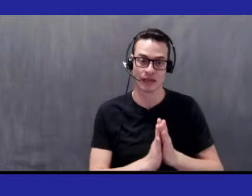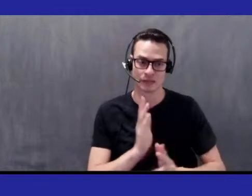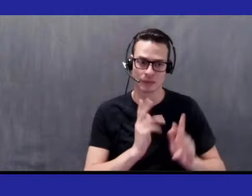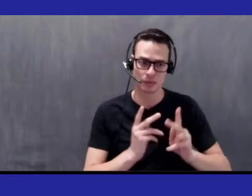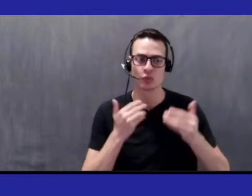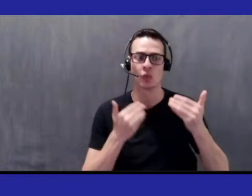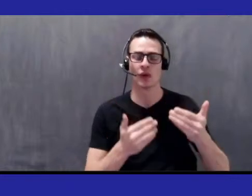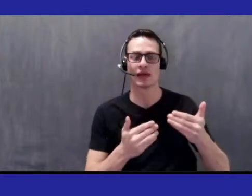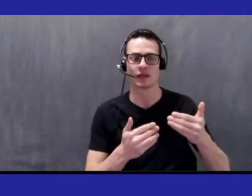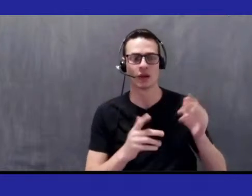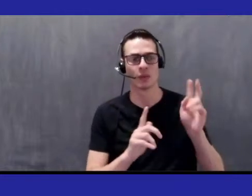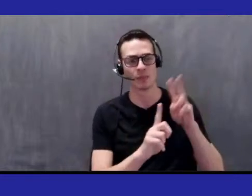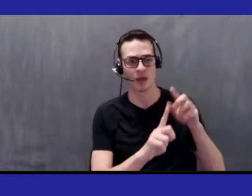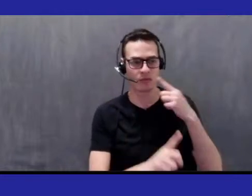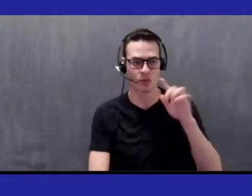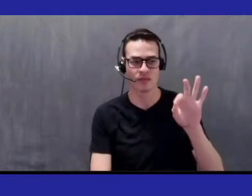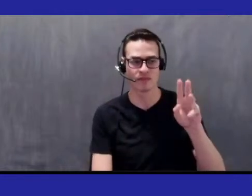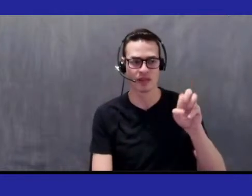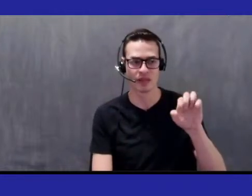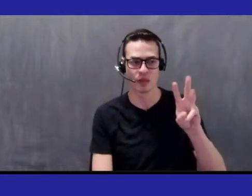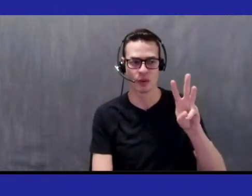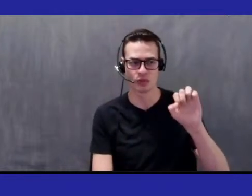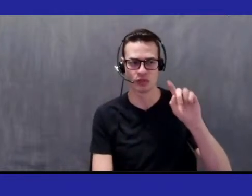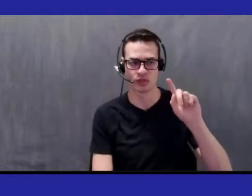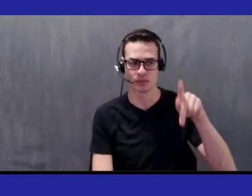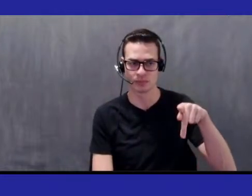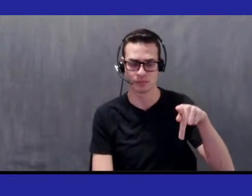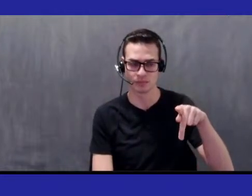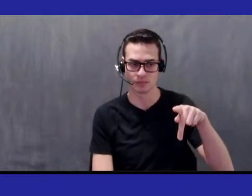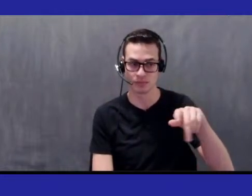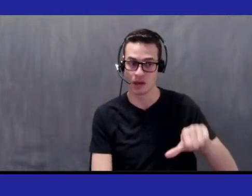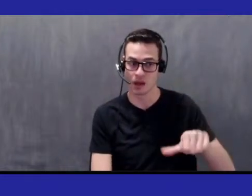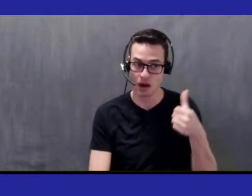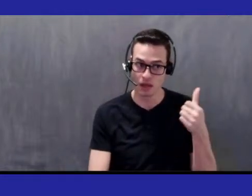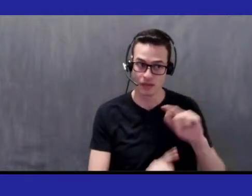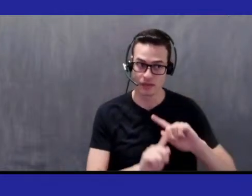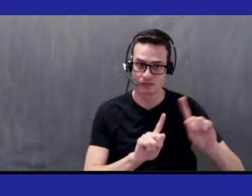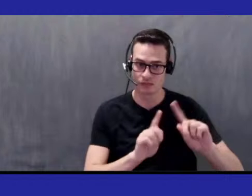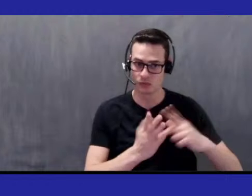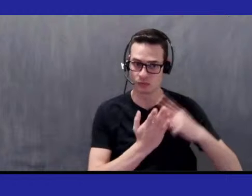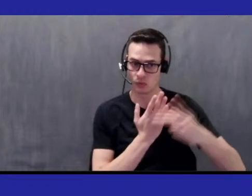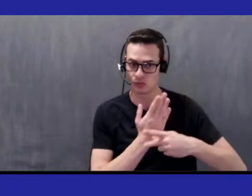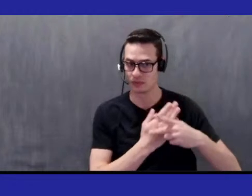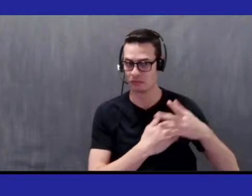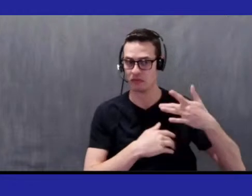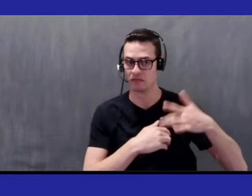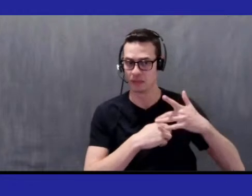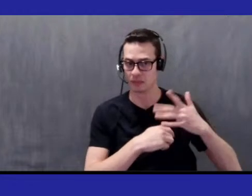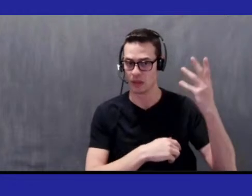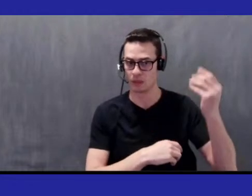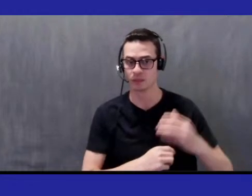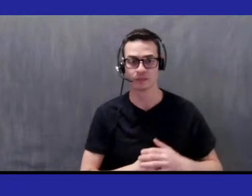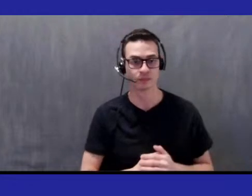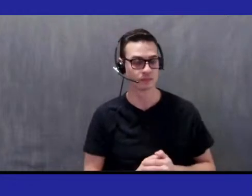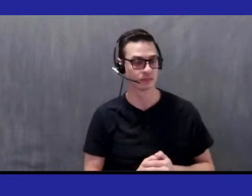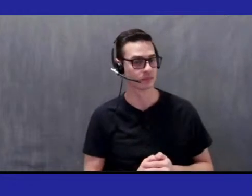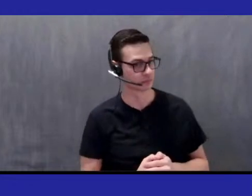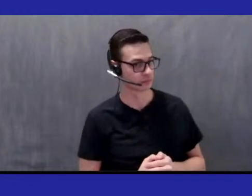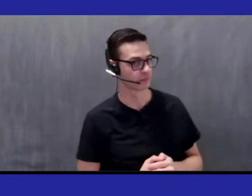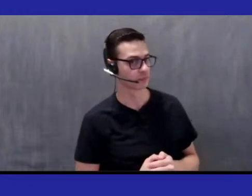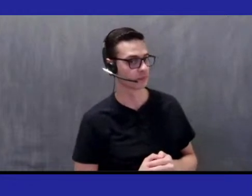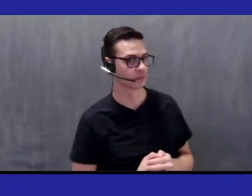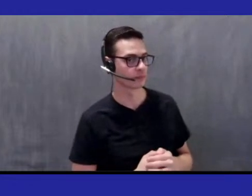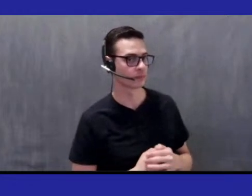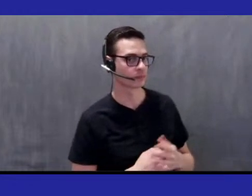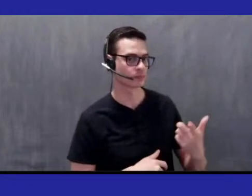or, you know, any of these sort of programs that exist out there? So we send out a